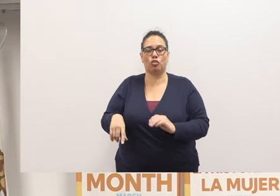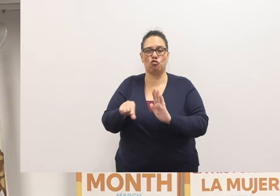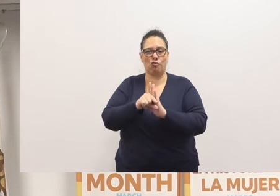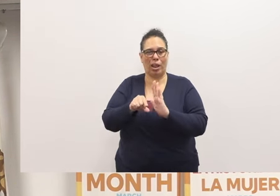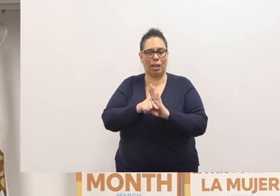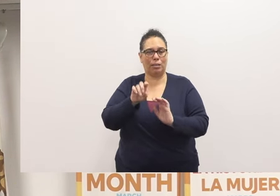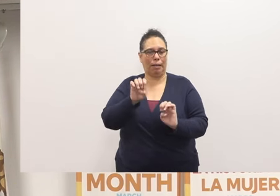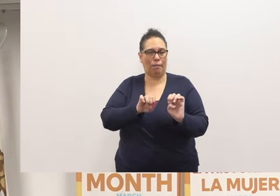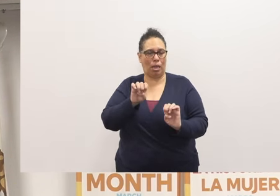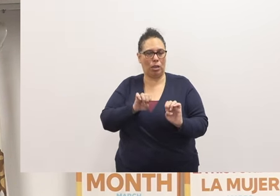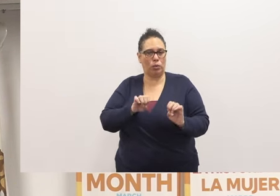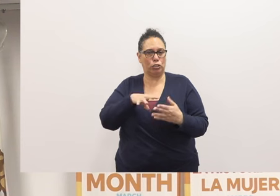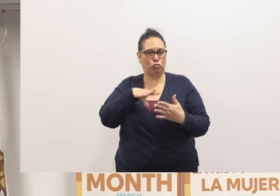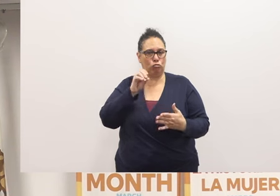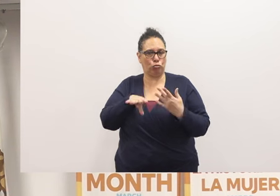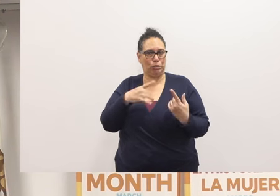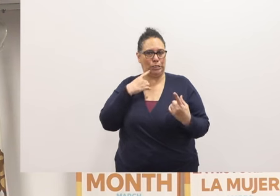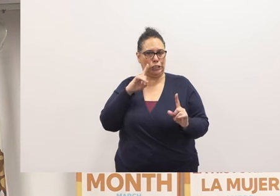Evaluation of Student Achievement.